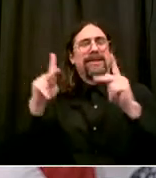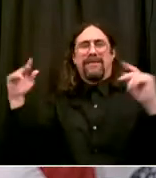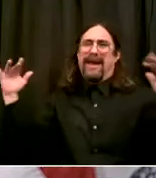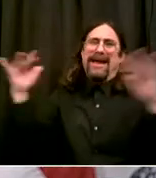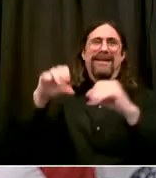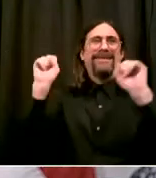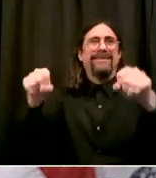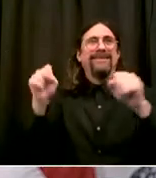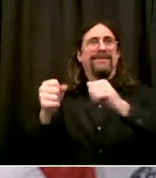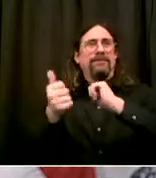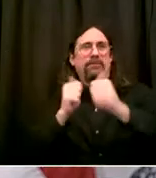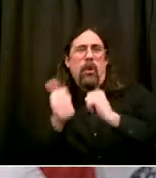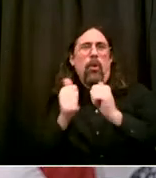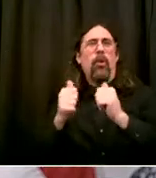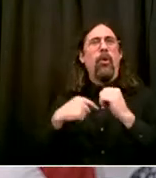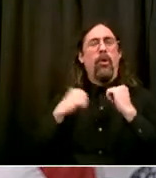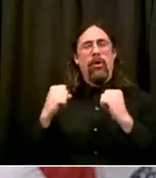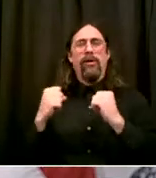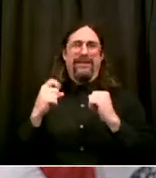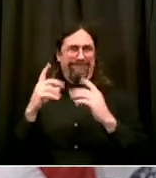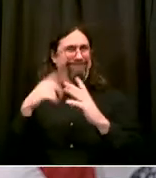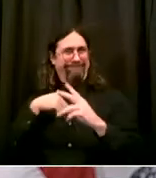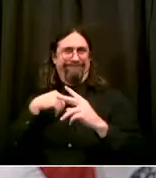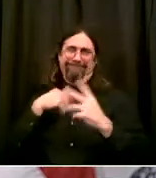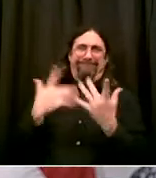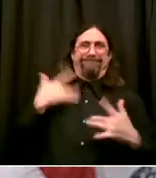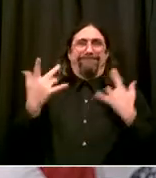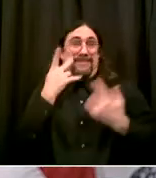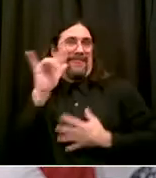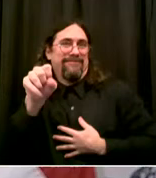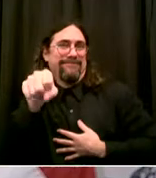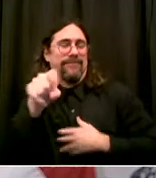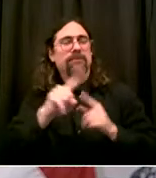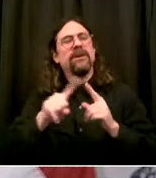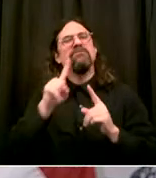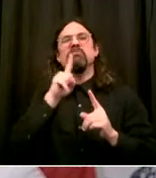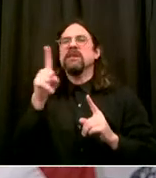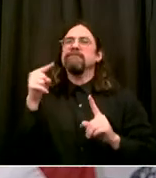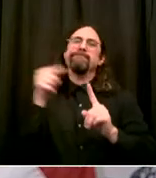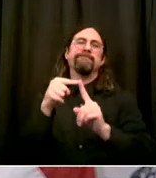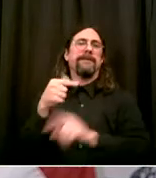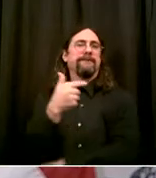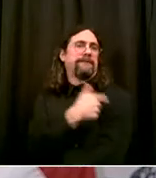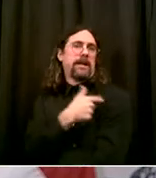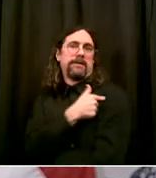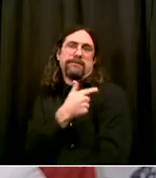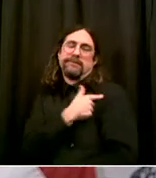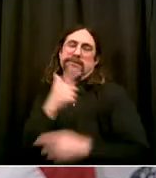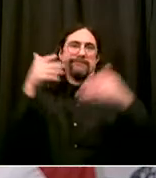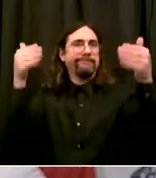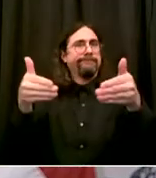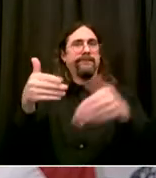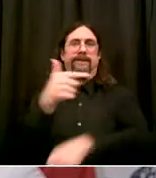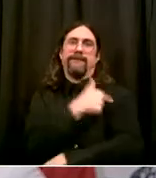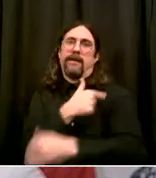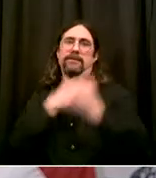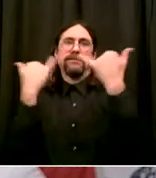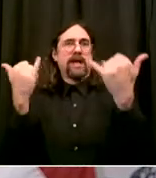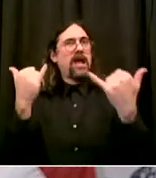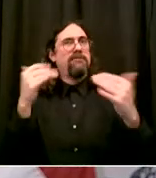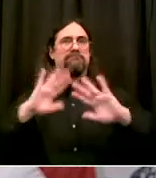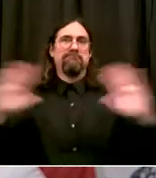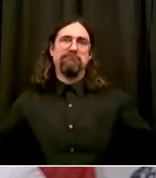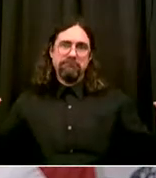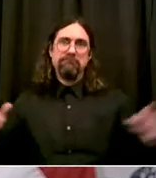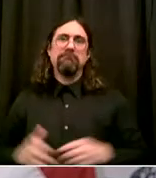look. We're New Yorkers. We're proud. We are often the center of the universe. Tonight, we're definitely the